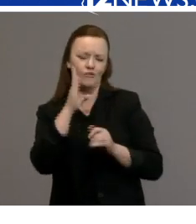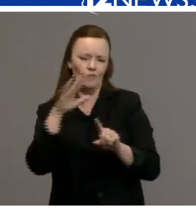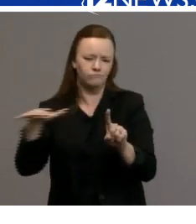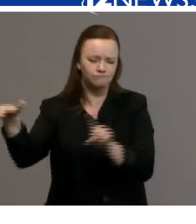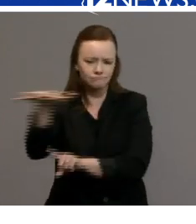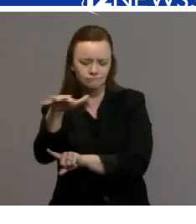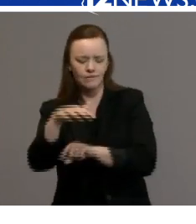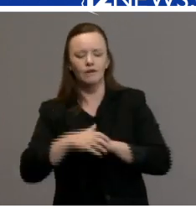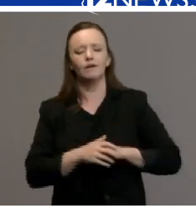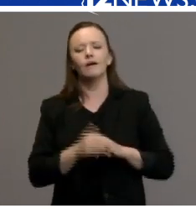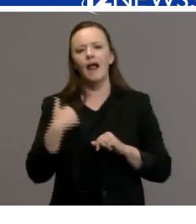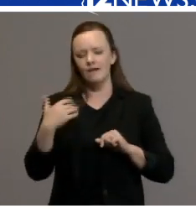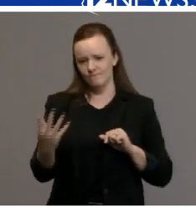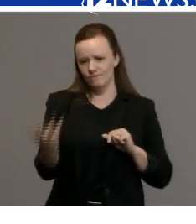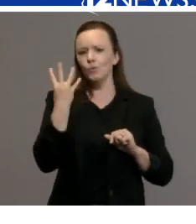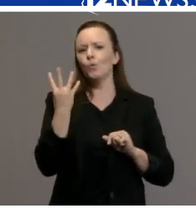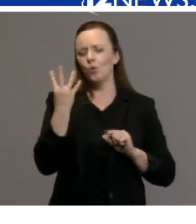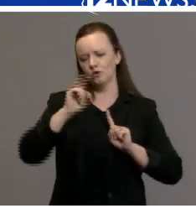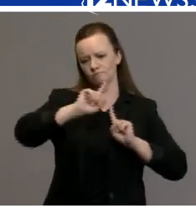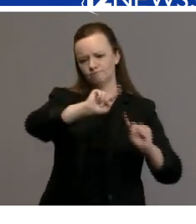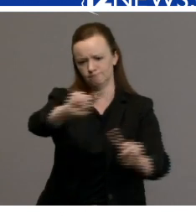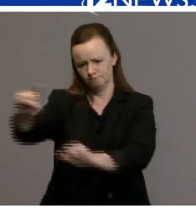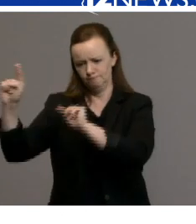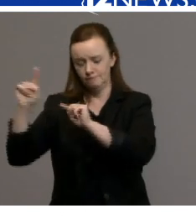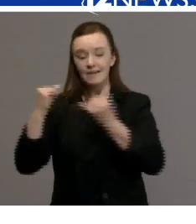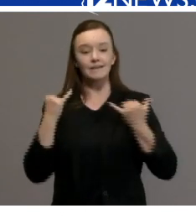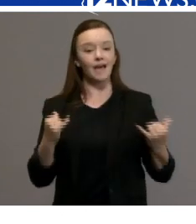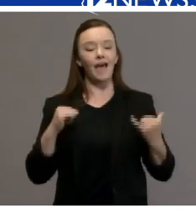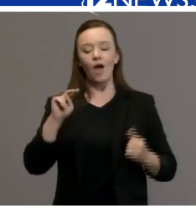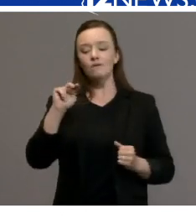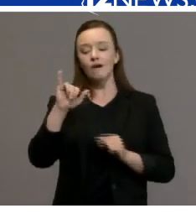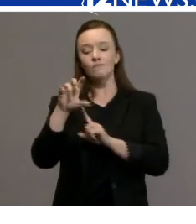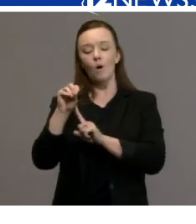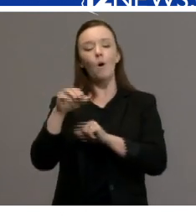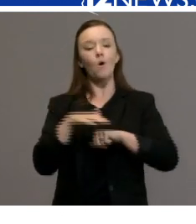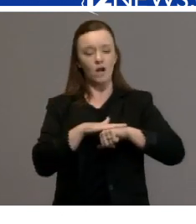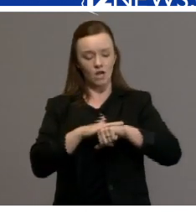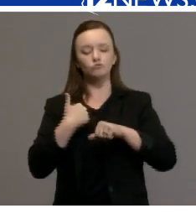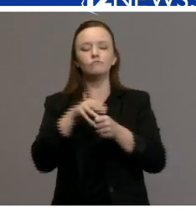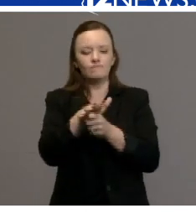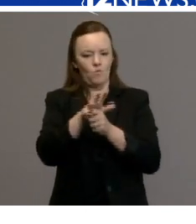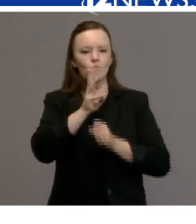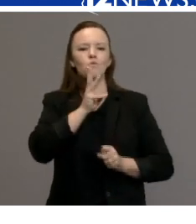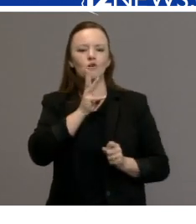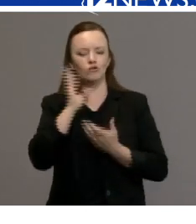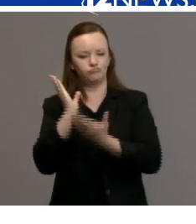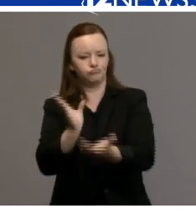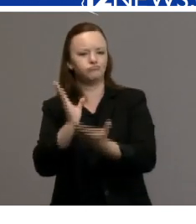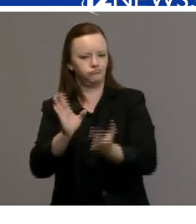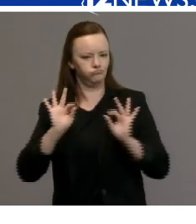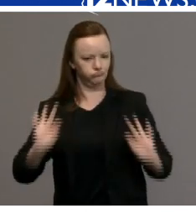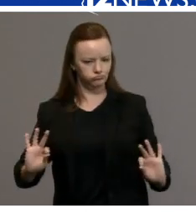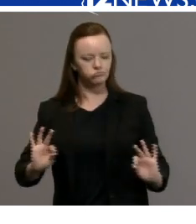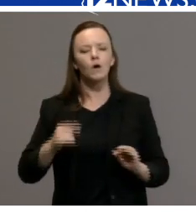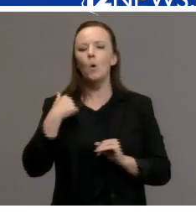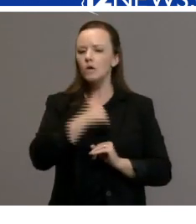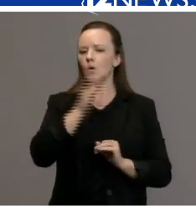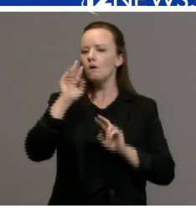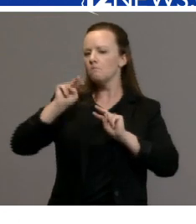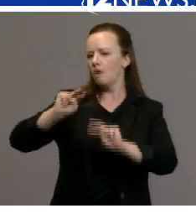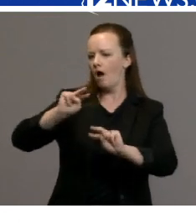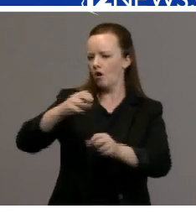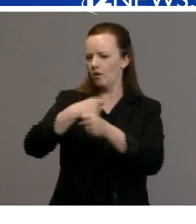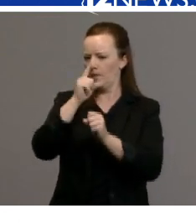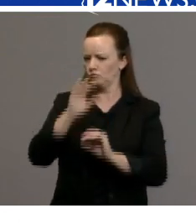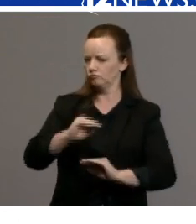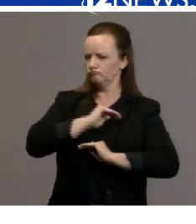things under control in that regard, and we're continuing to monitor the situation there. We have a lot of outpouring